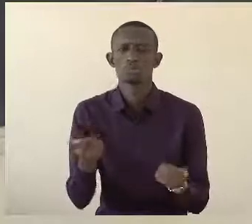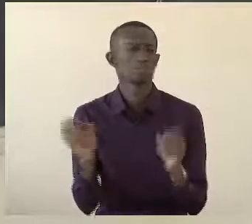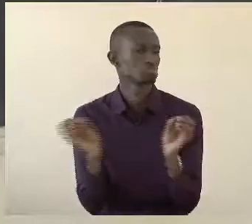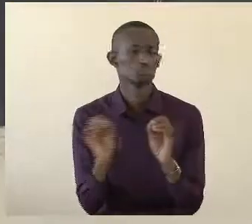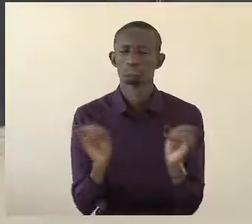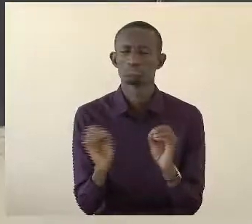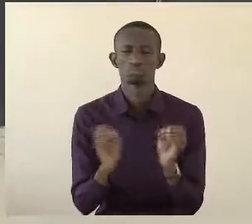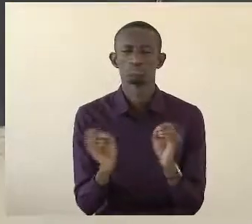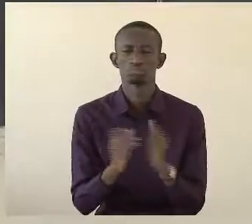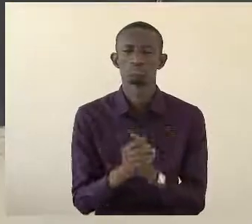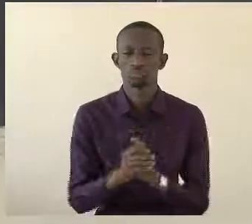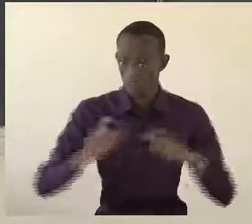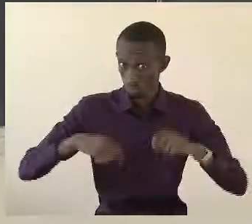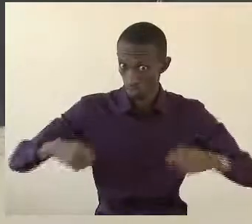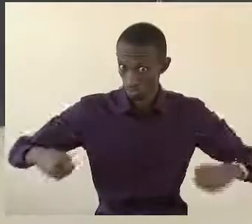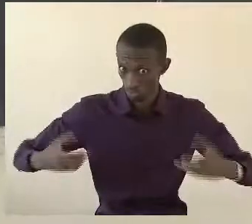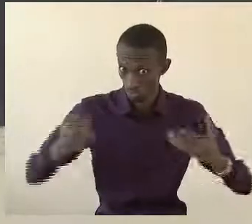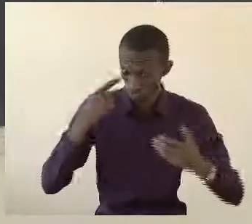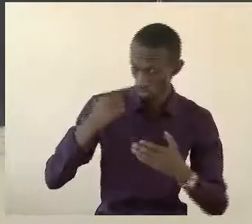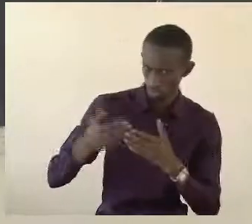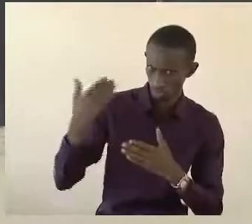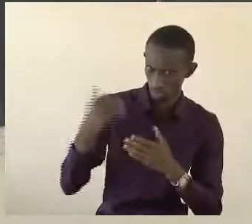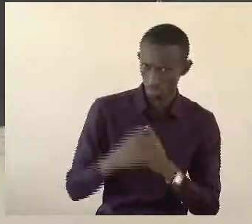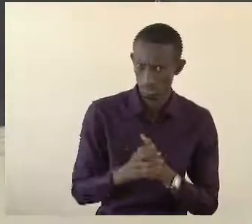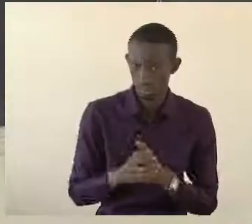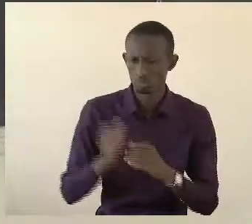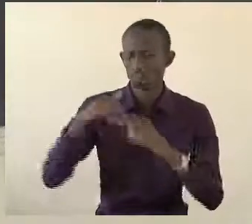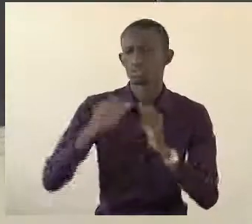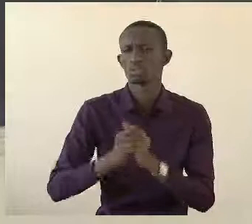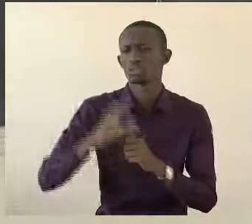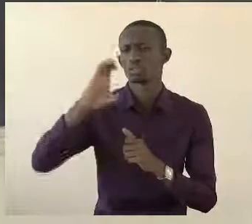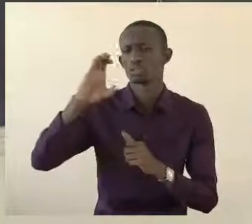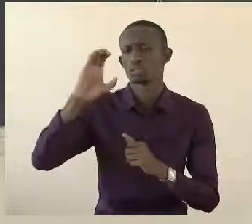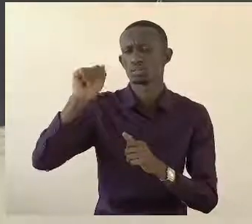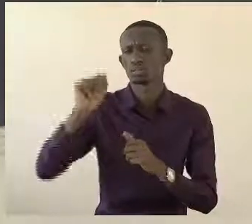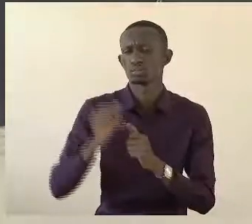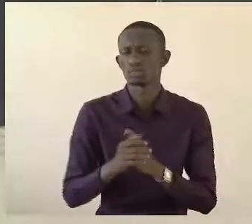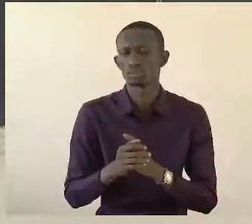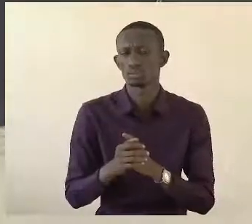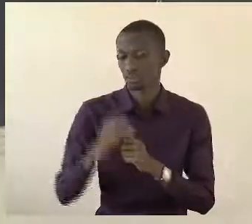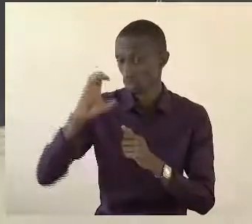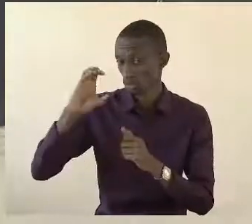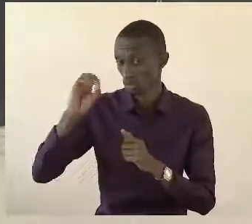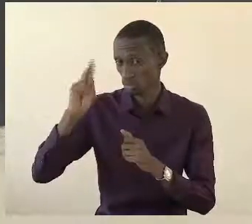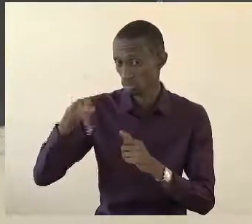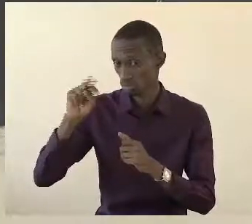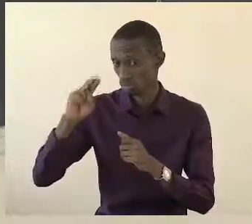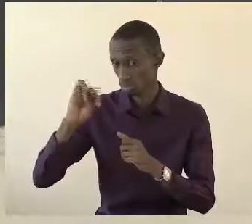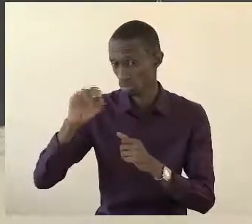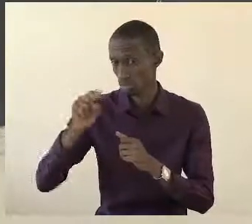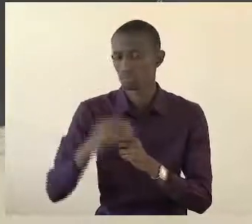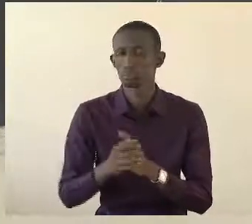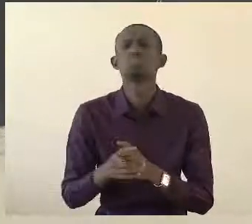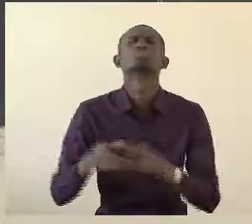Some of the reactions we have seen in carbonyl compounds have shown that it is possible to increase